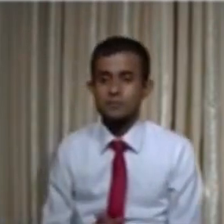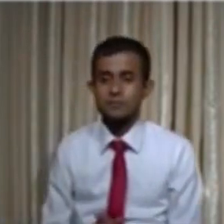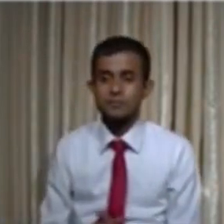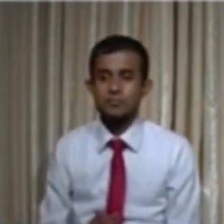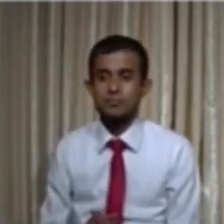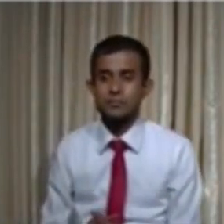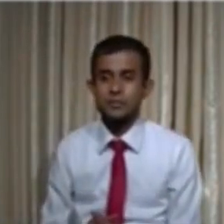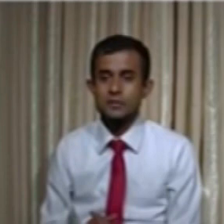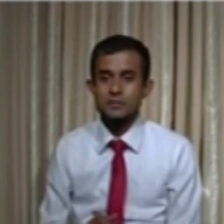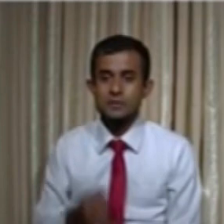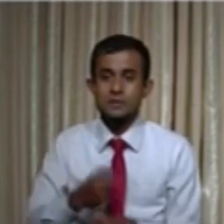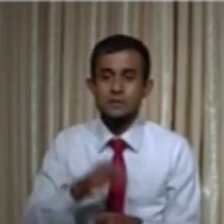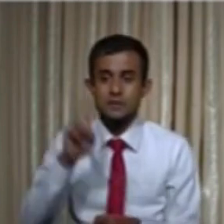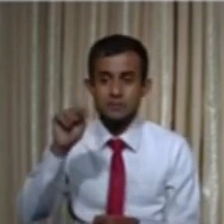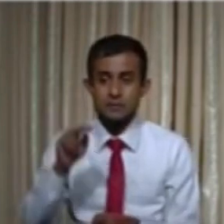meeting,